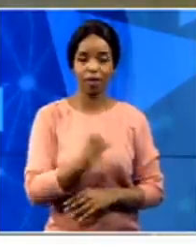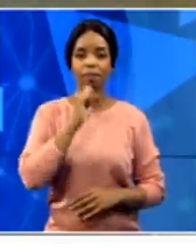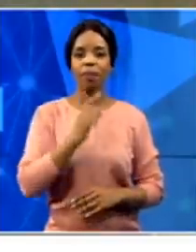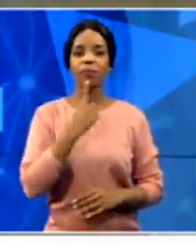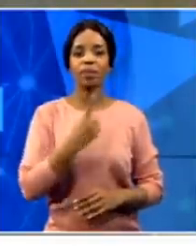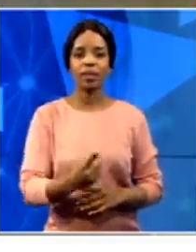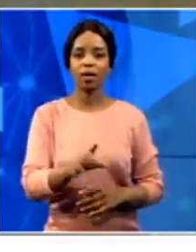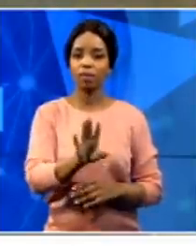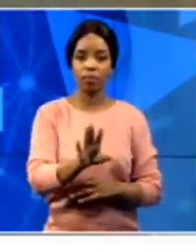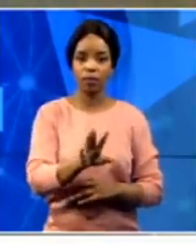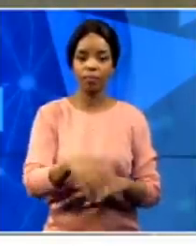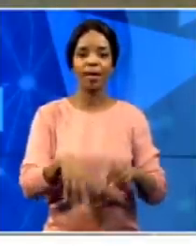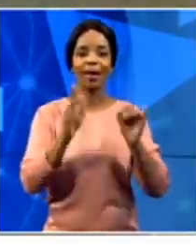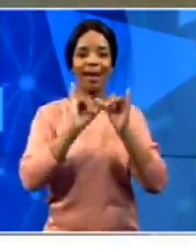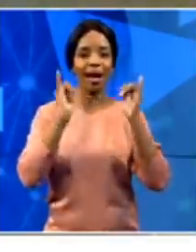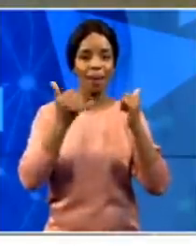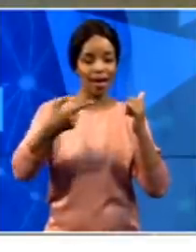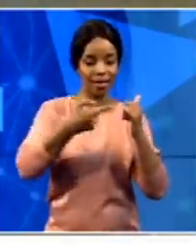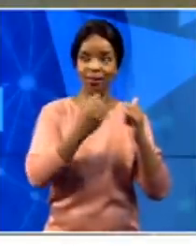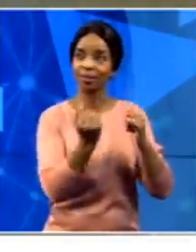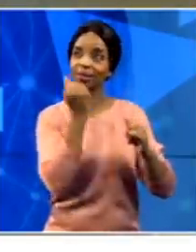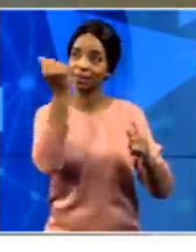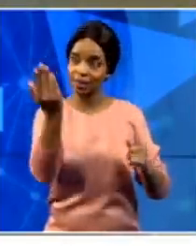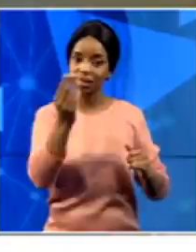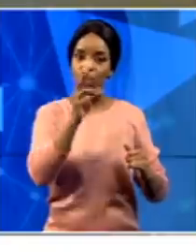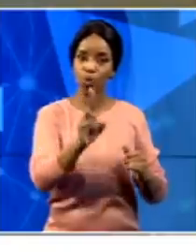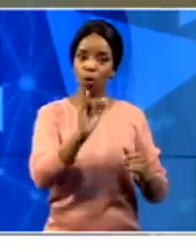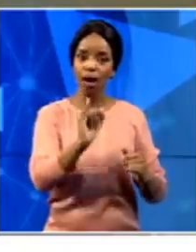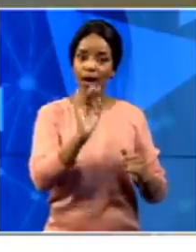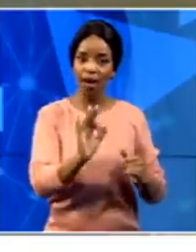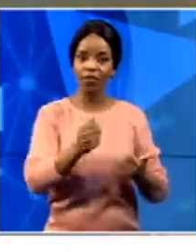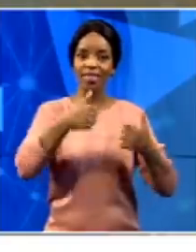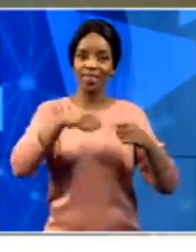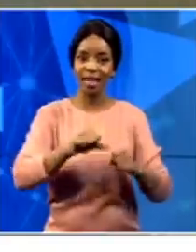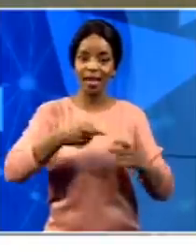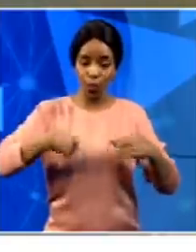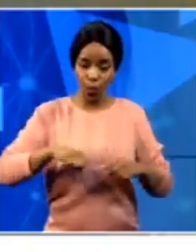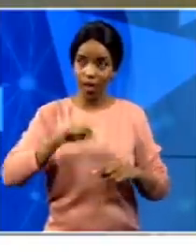pay a lump sum to the company, and the company will pay their employees. That way, the processes